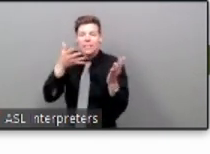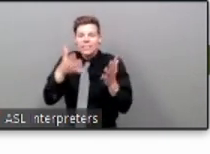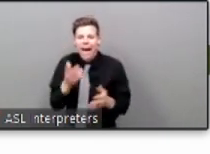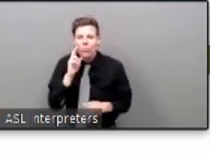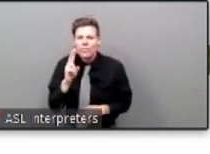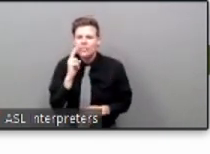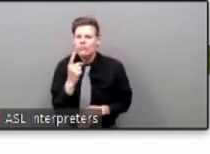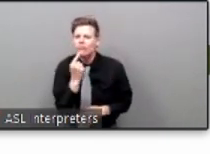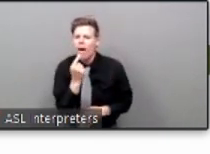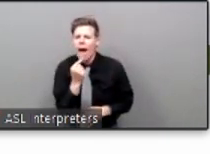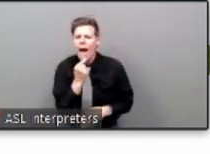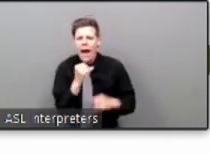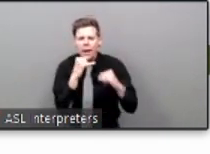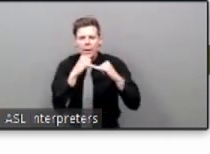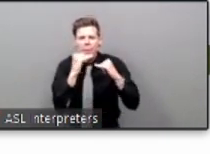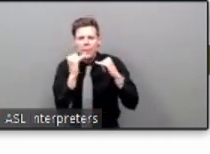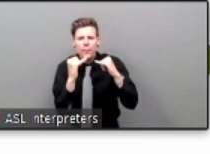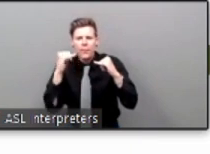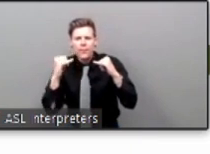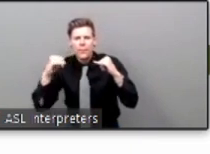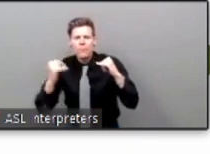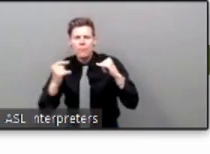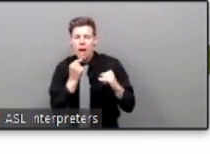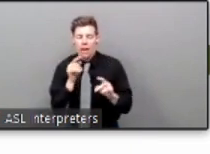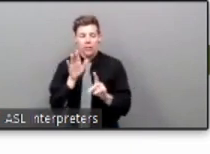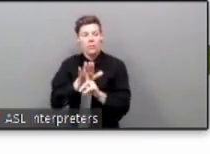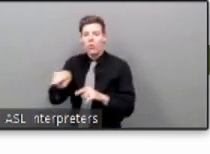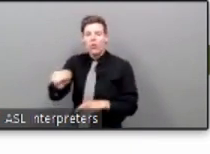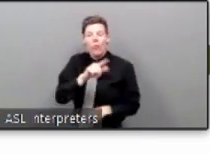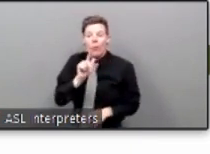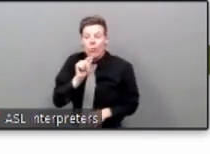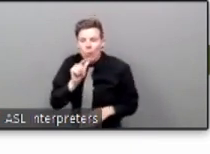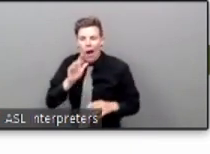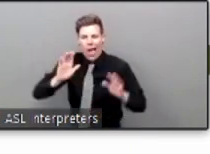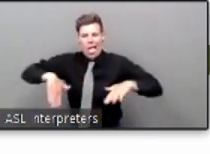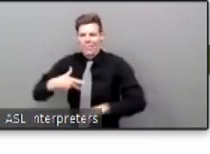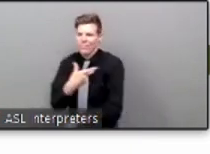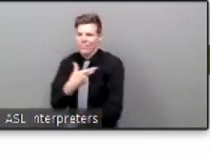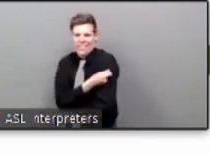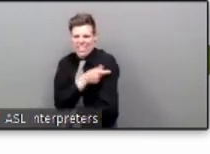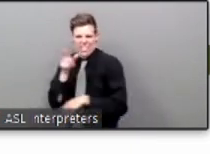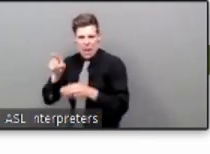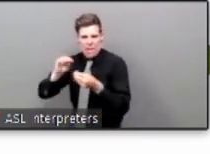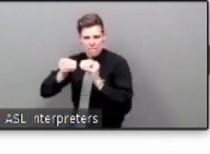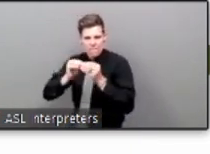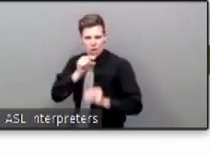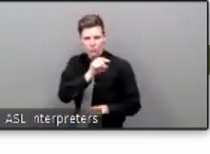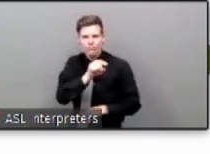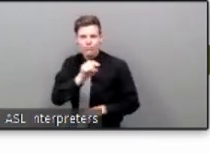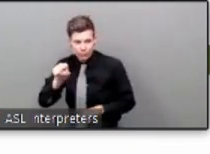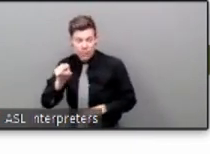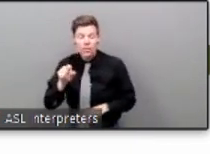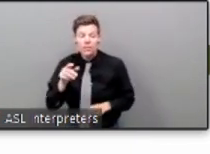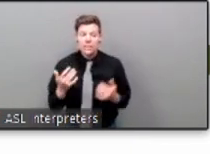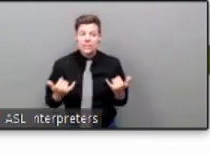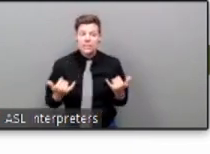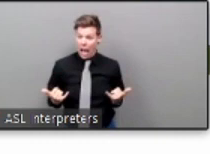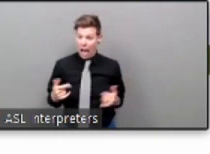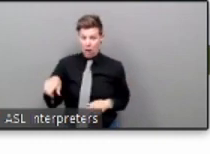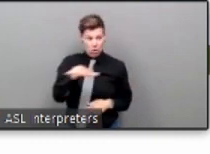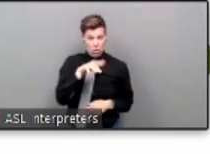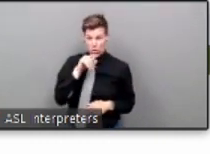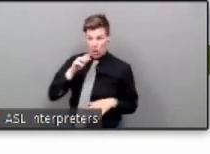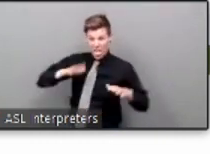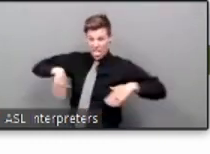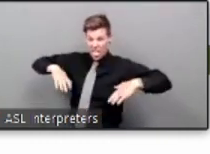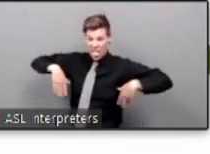to unvaccinated individuals. And so you can see the case rates right now among unvaccinated individuals